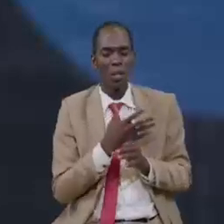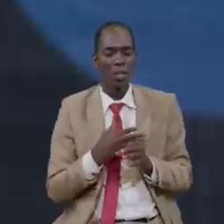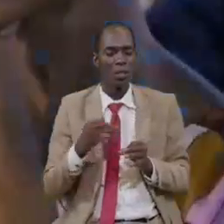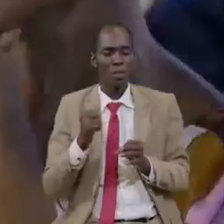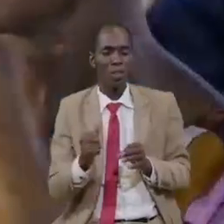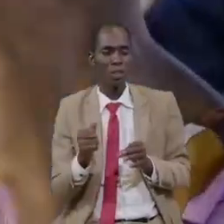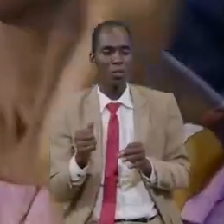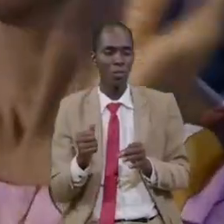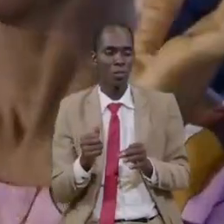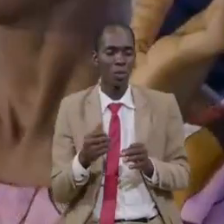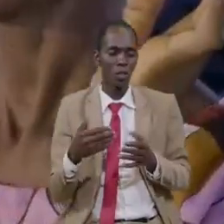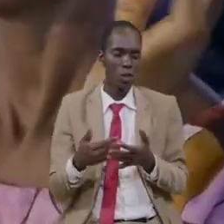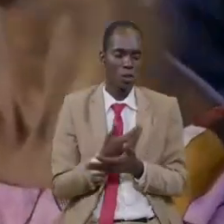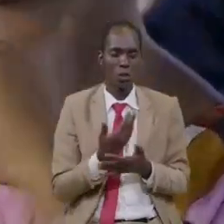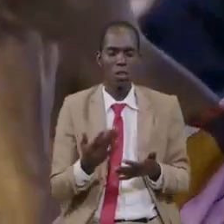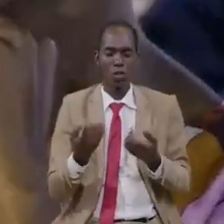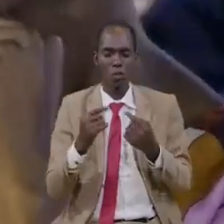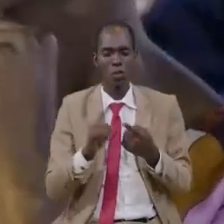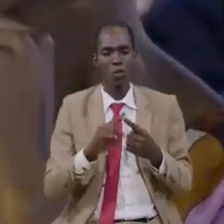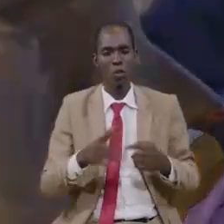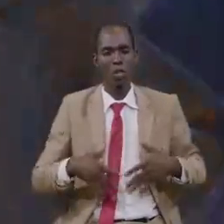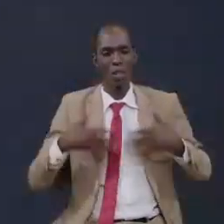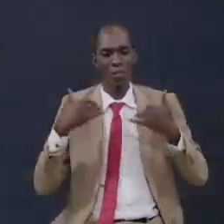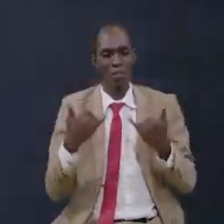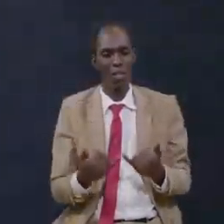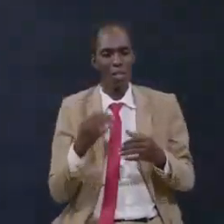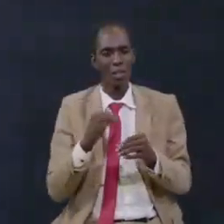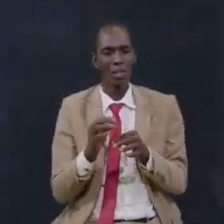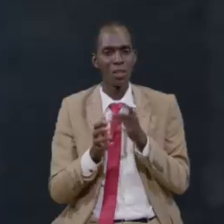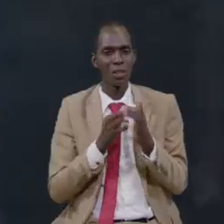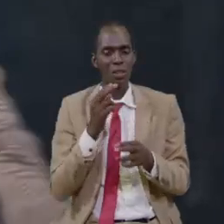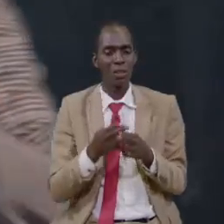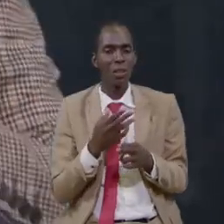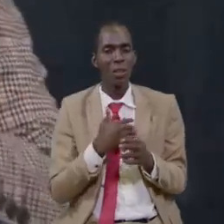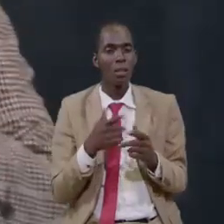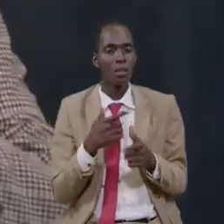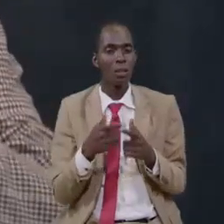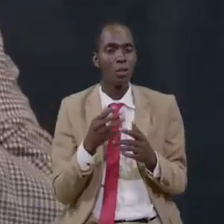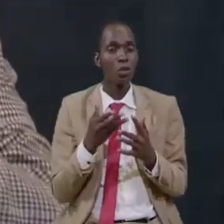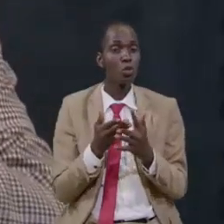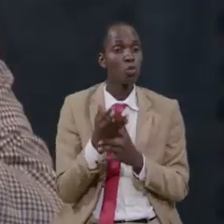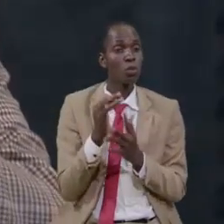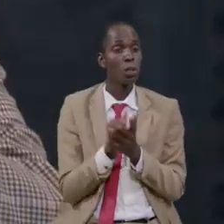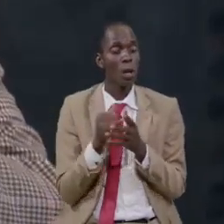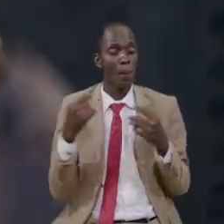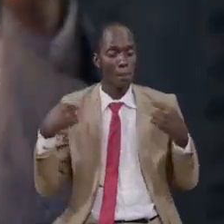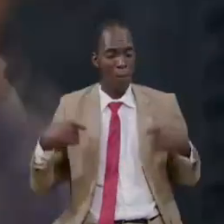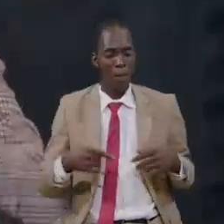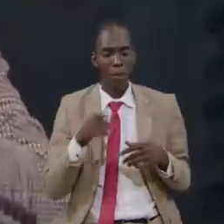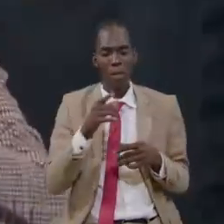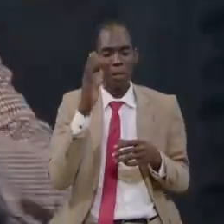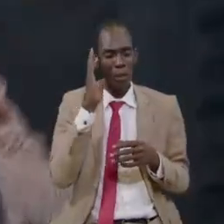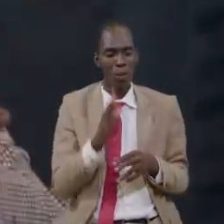right now. And then through that faith, you have redemption. I